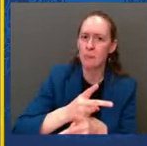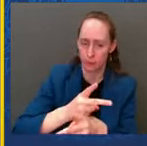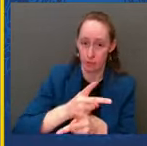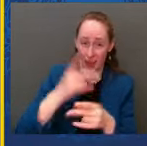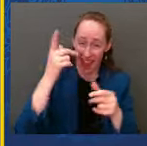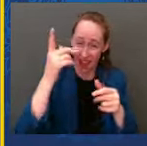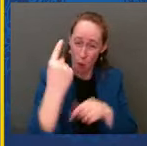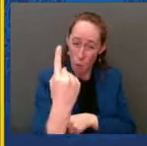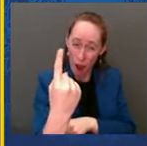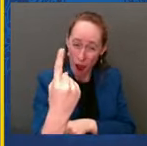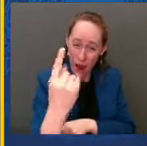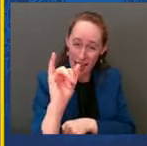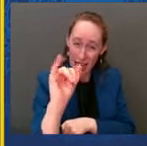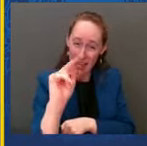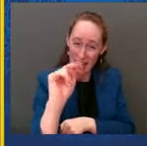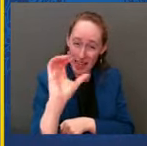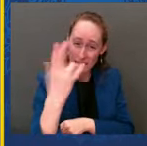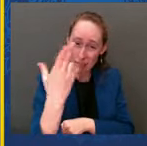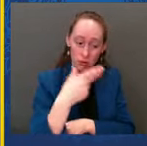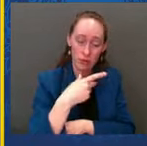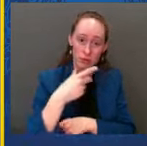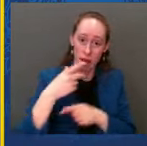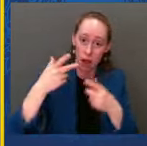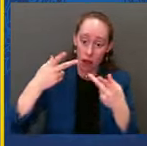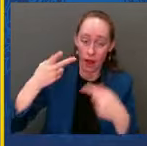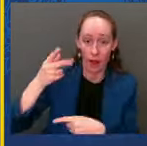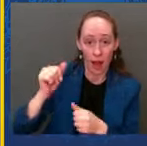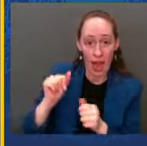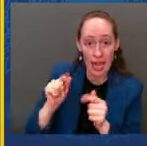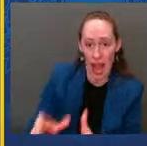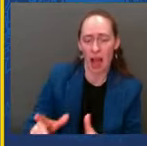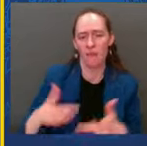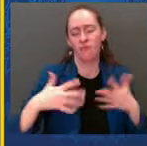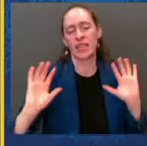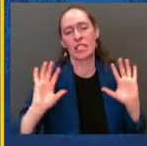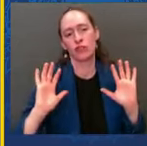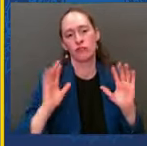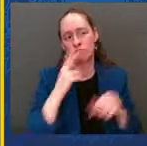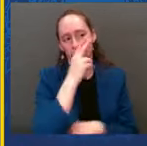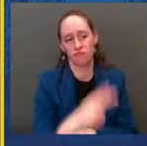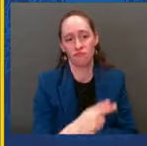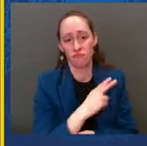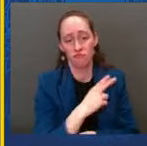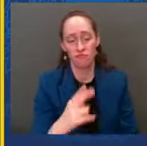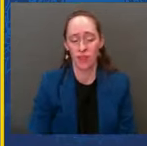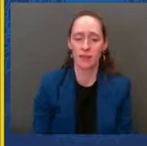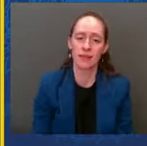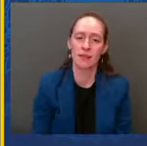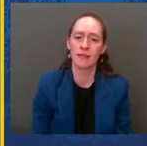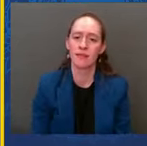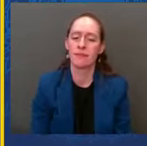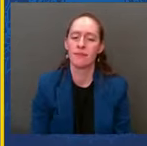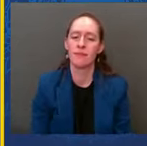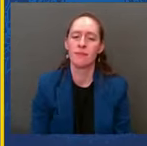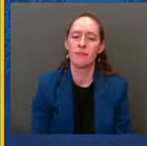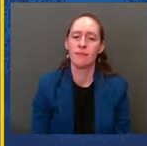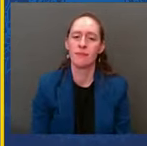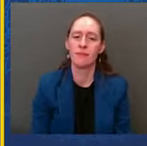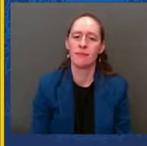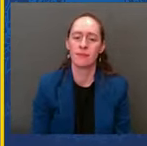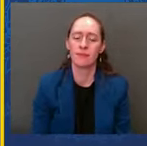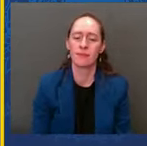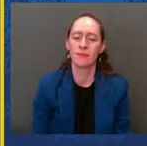has come together with our allies and partners in an extraordinary coalition to stand against Russian aggression. But the work